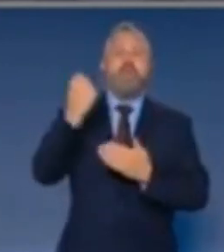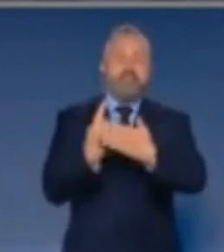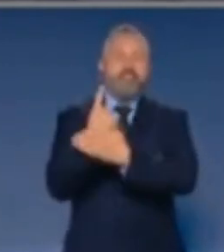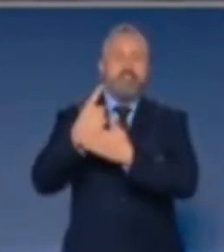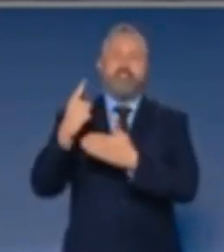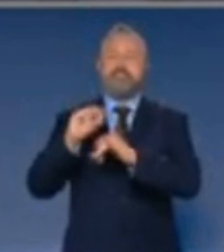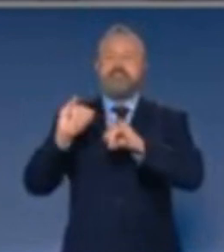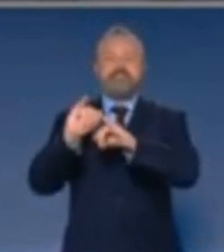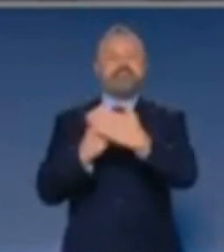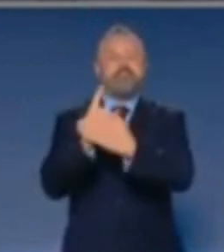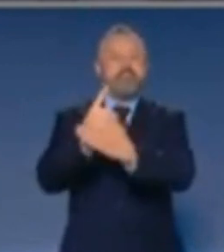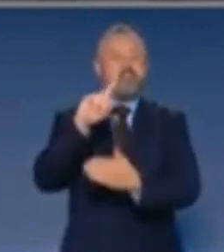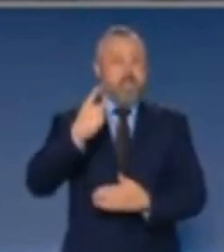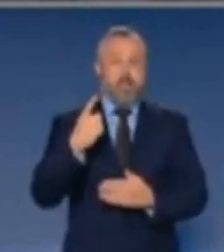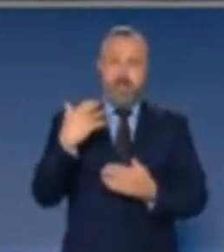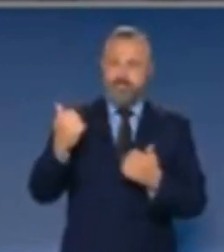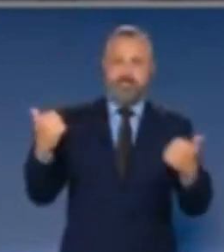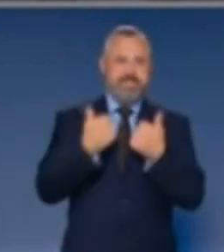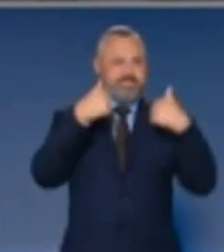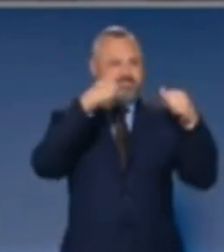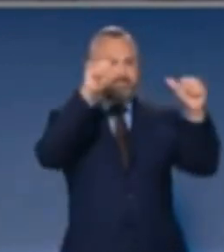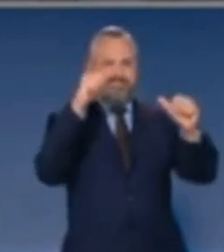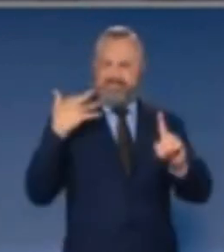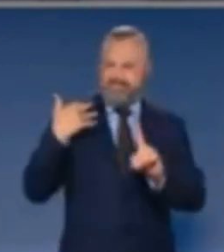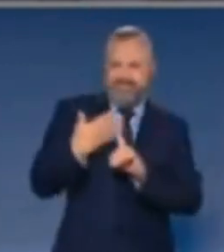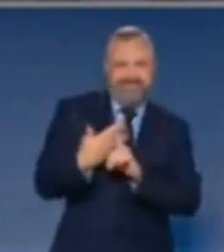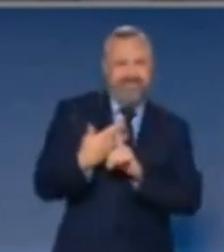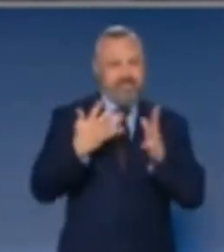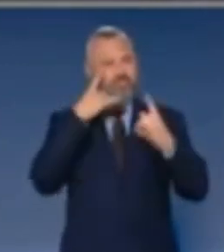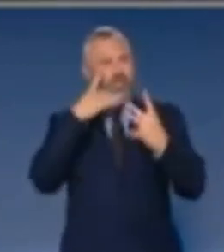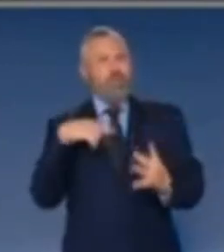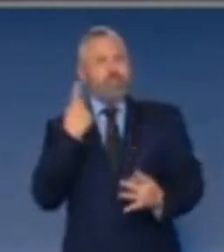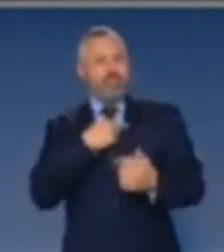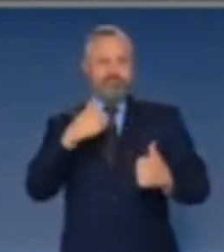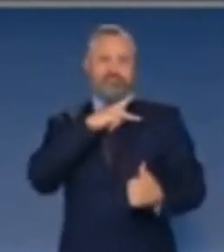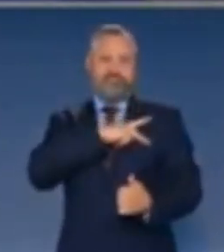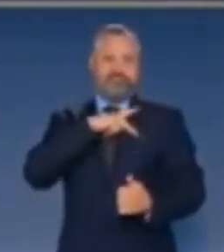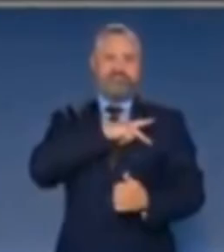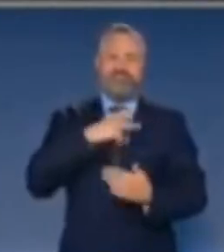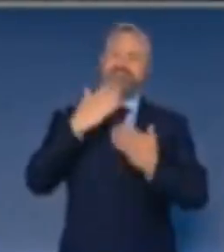far have been a testament to our extraordinary health professionals. Thank you very much.